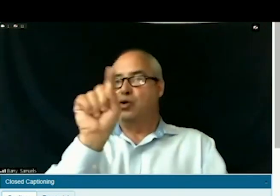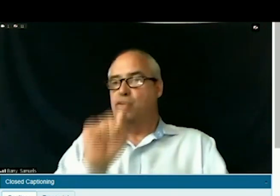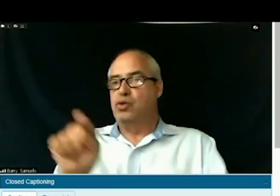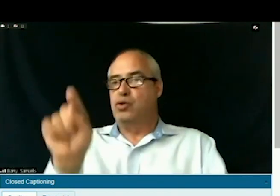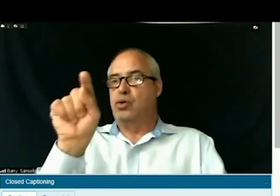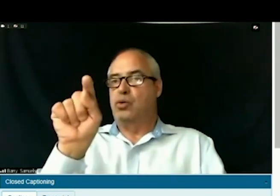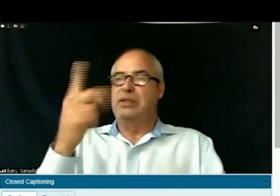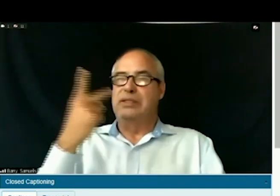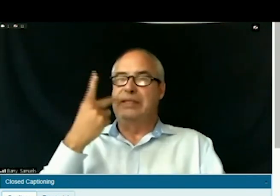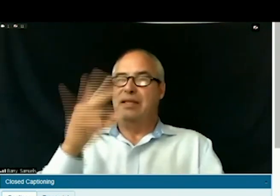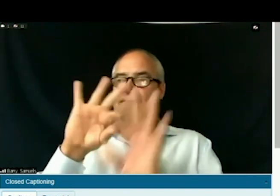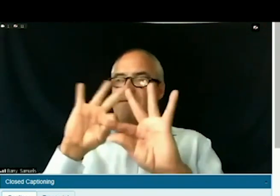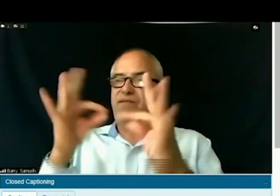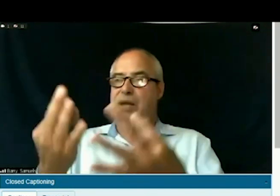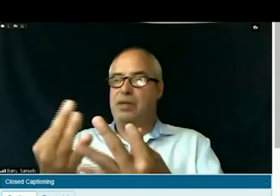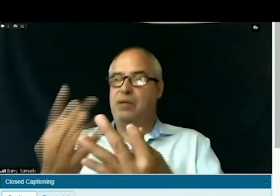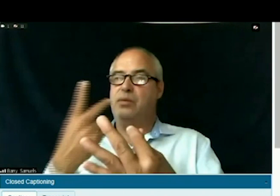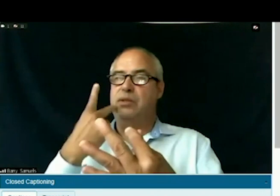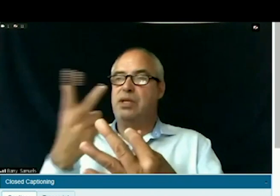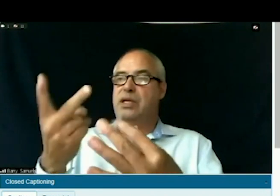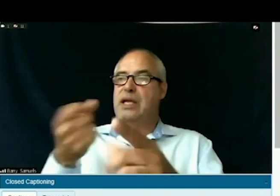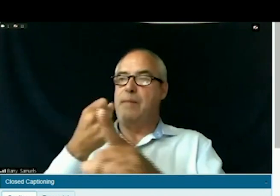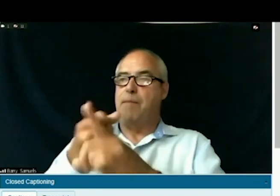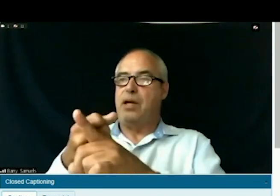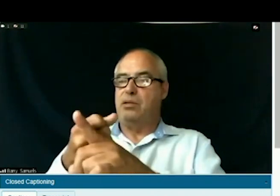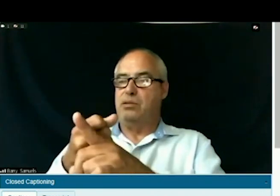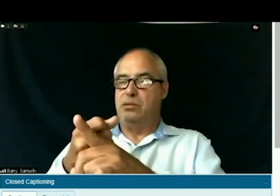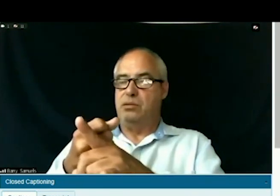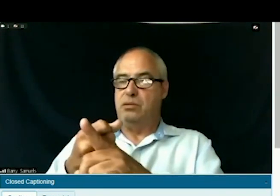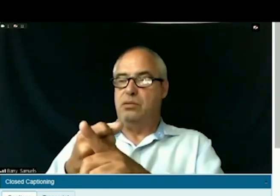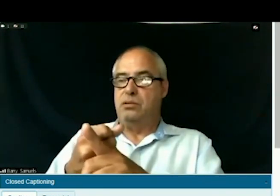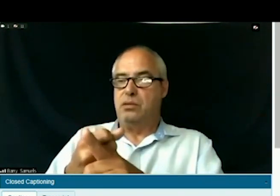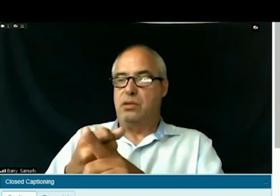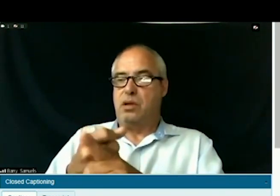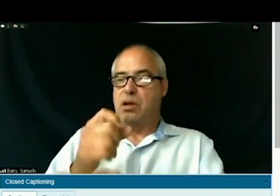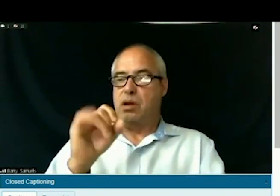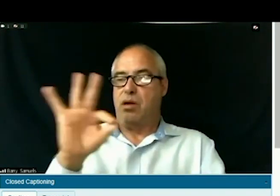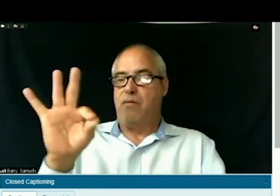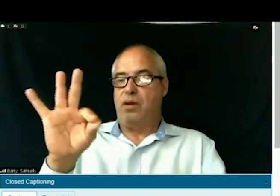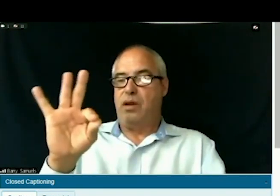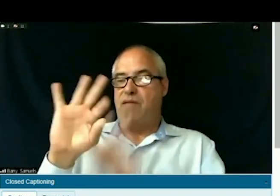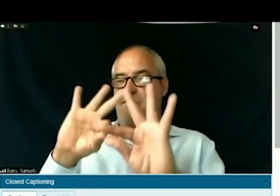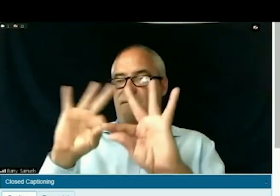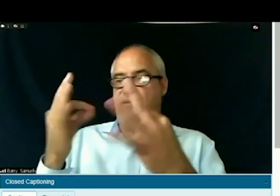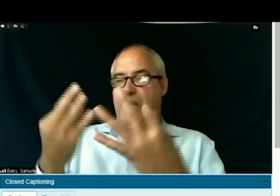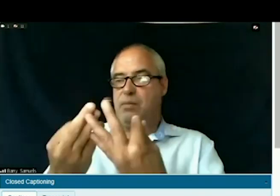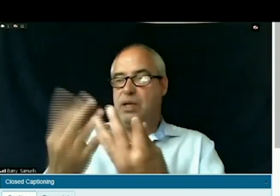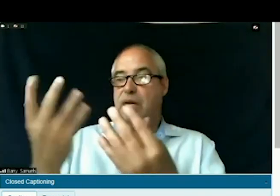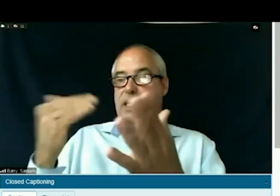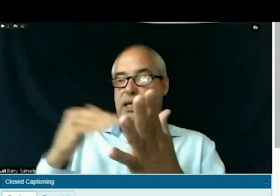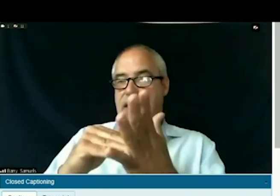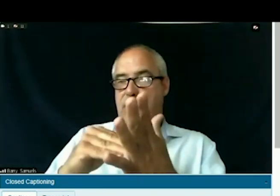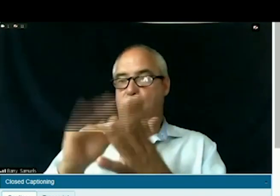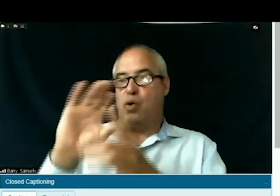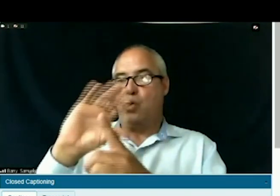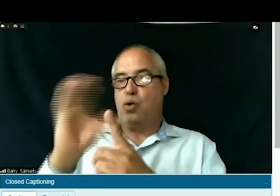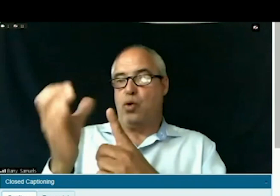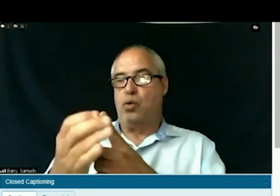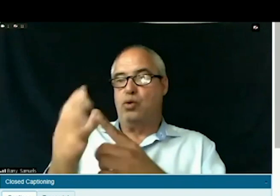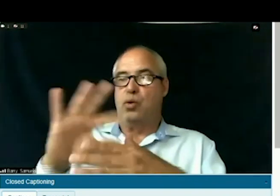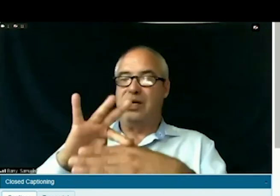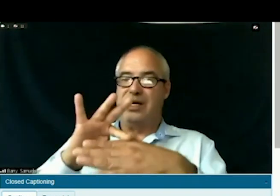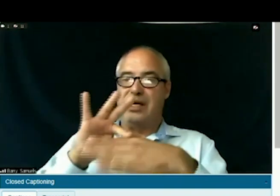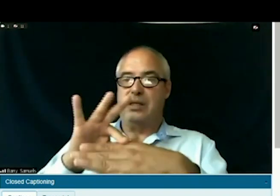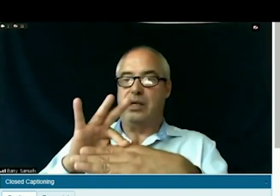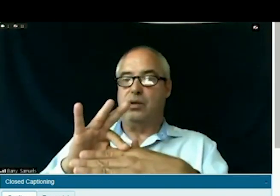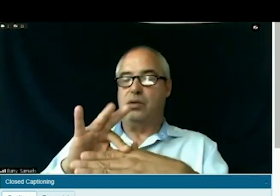family, and so that we look at the impact of the family, and again, the cultural context in which